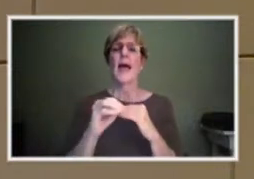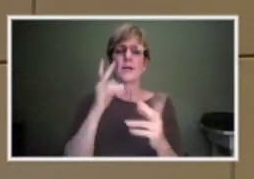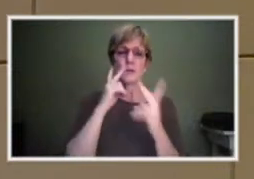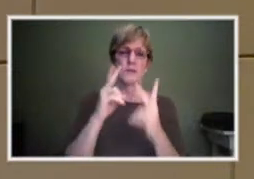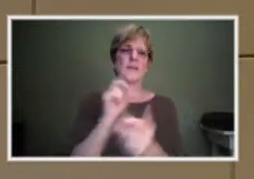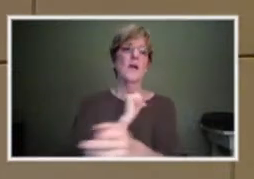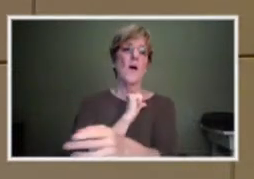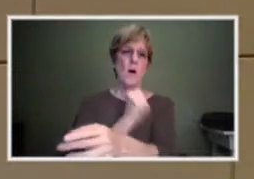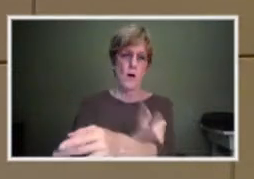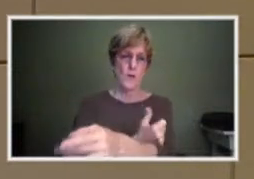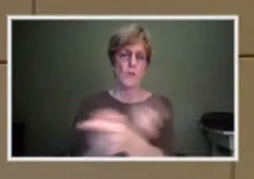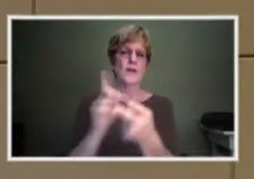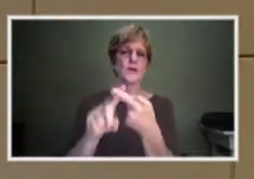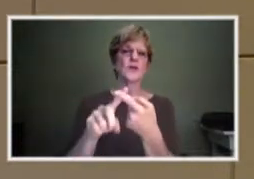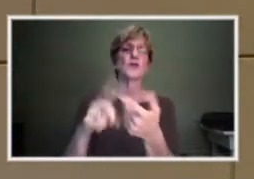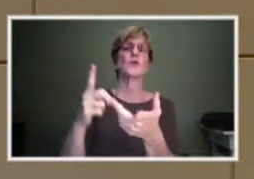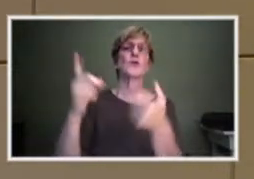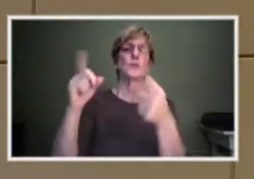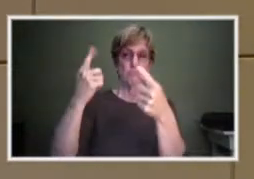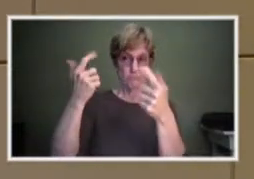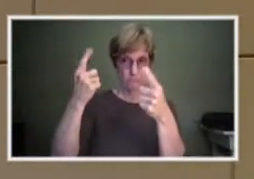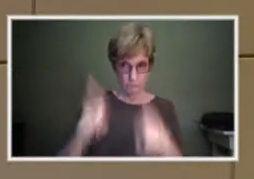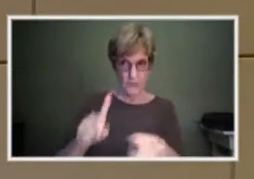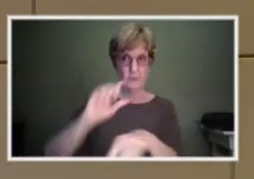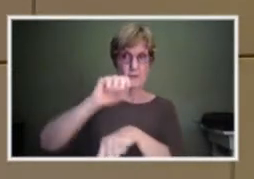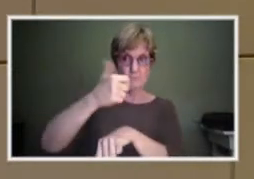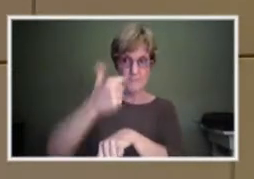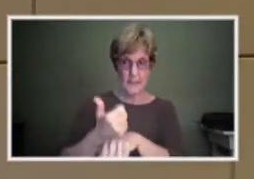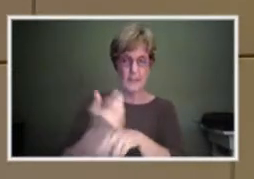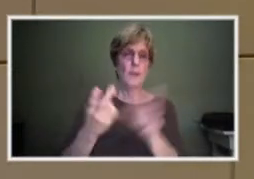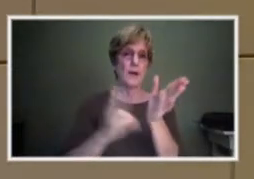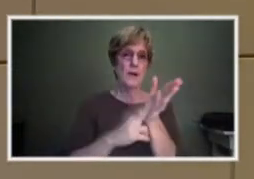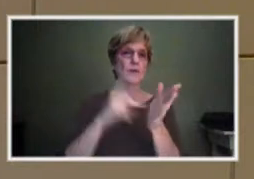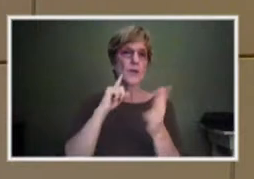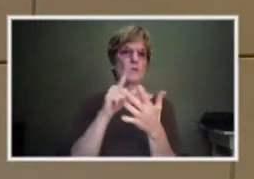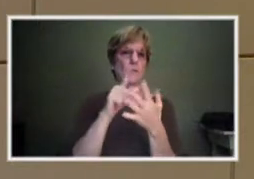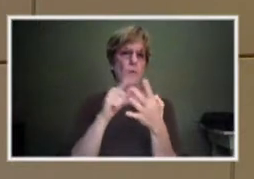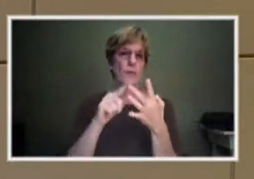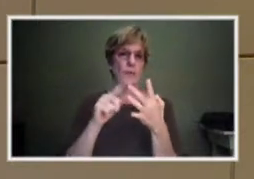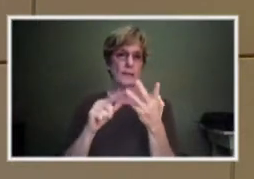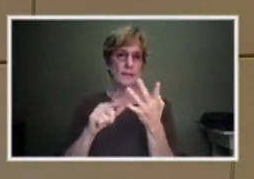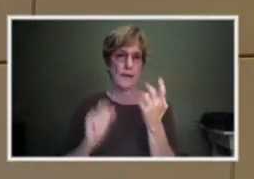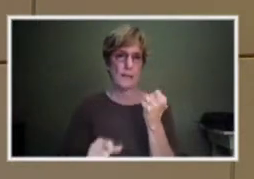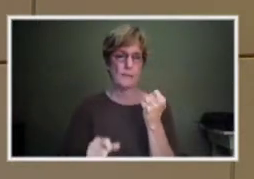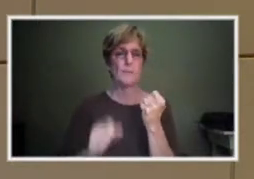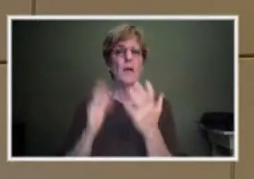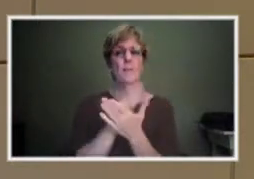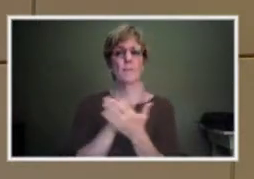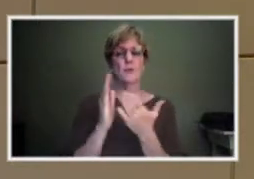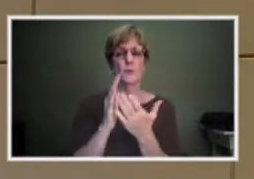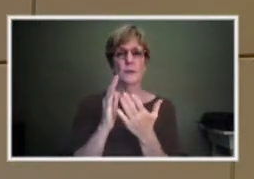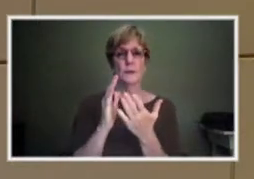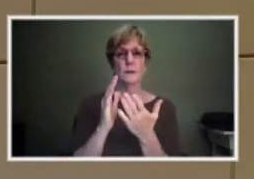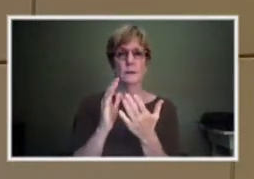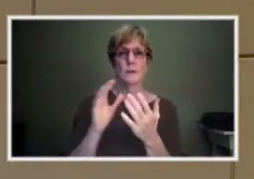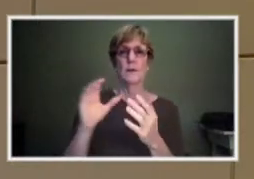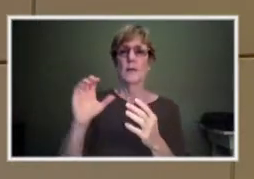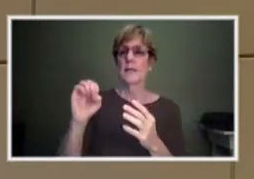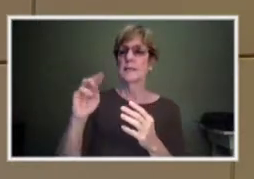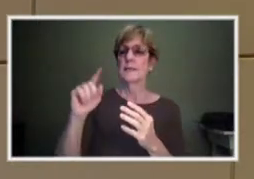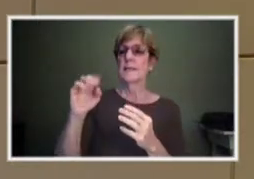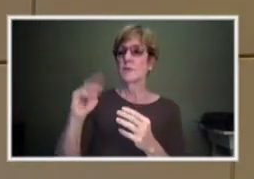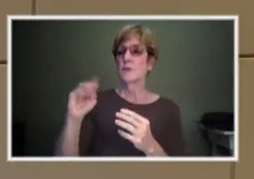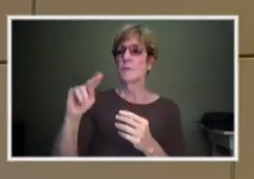to negotiate, execute these contracts for these items. It's between Central NOAA LLC